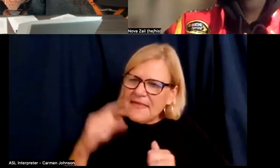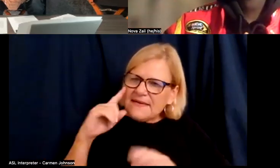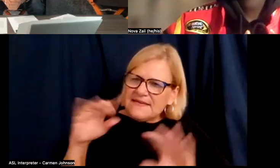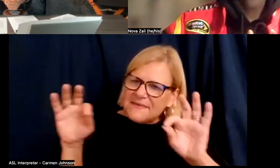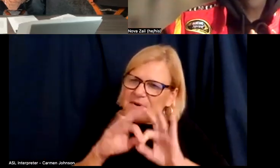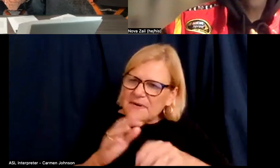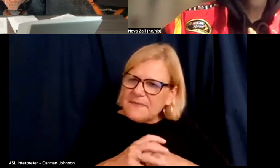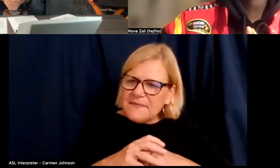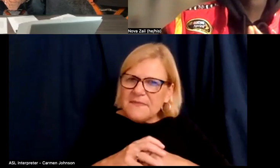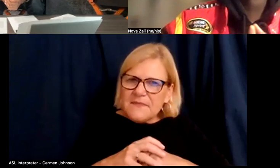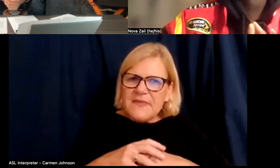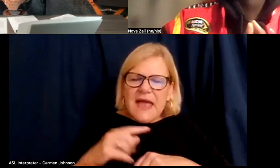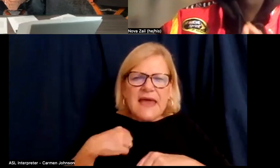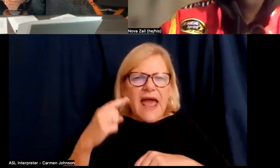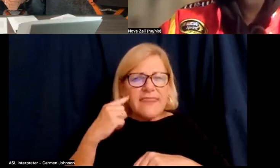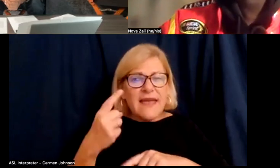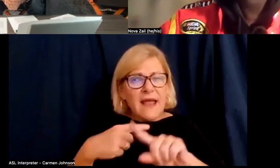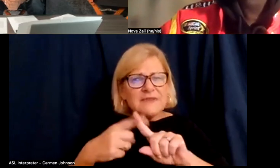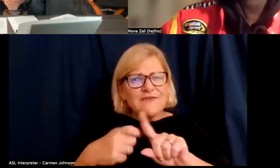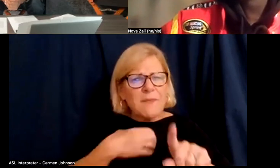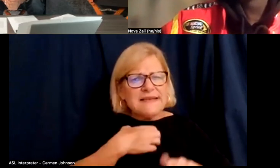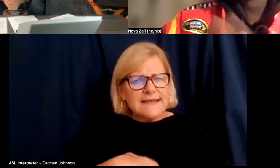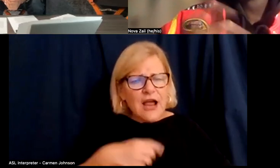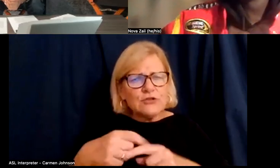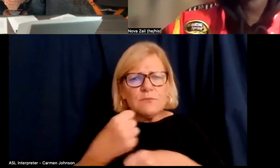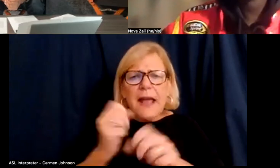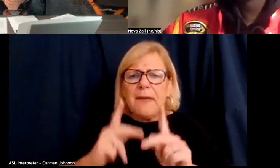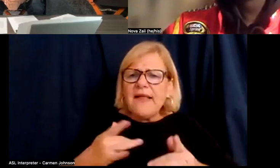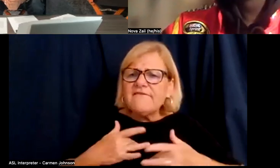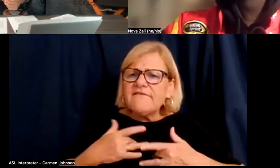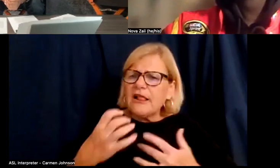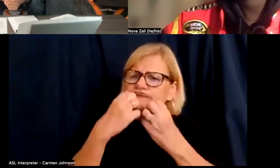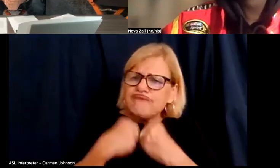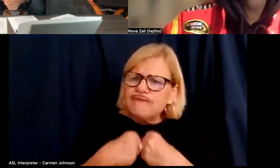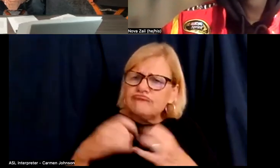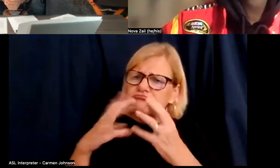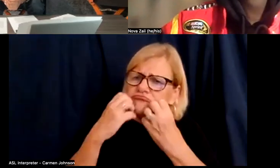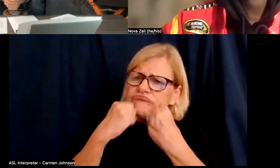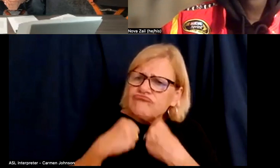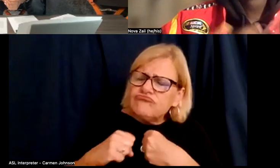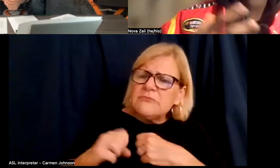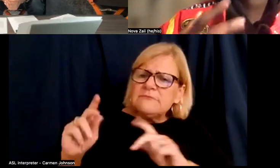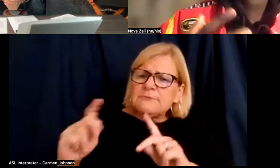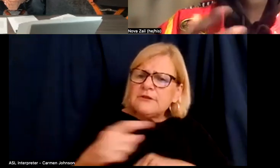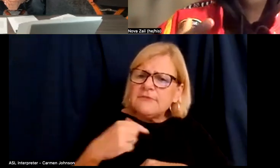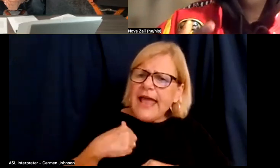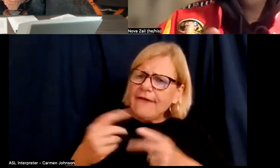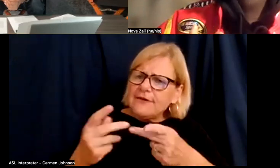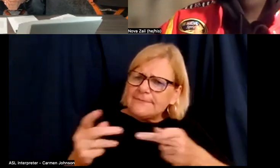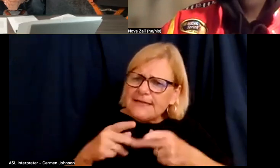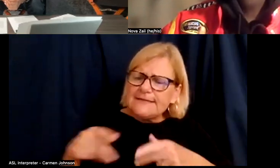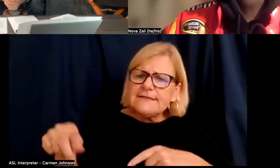important. And I think it all comes from a desire to like make people feel cared for, make people feel like they have a space